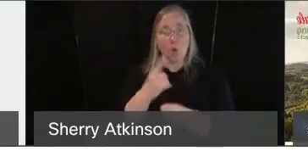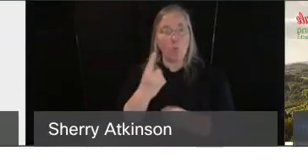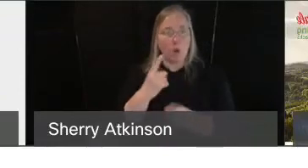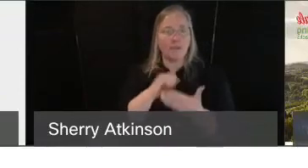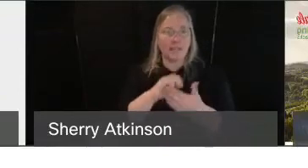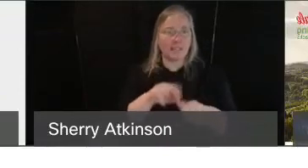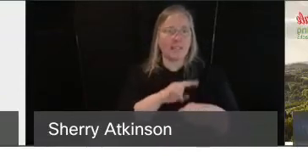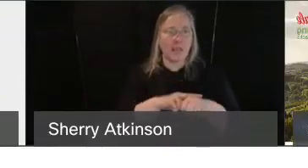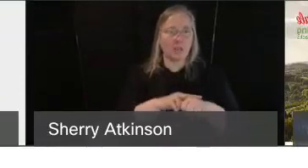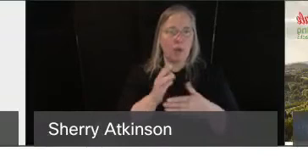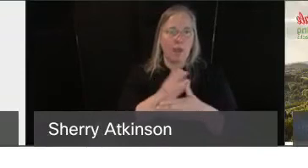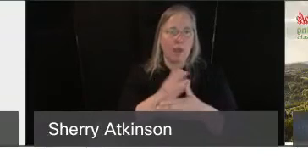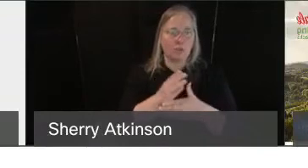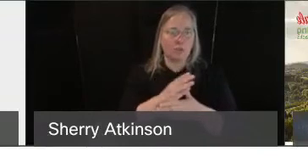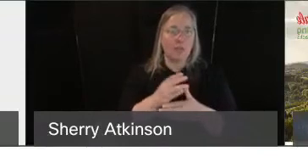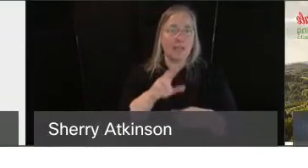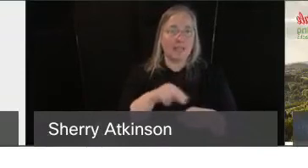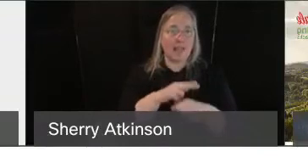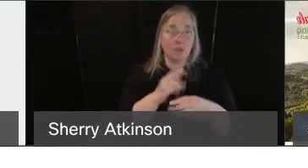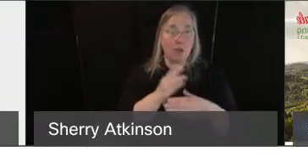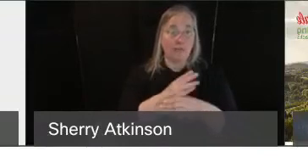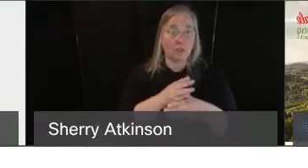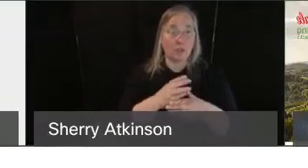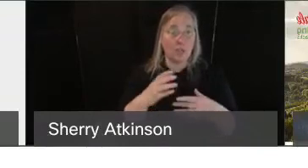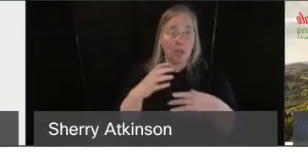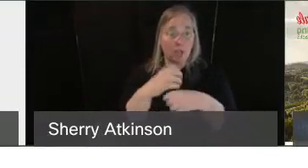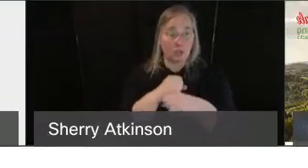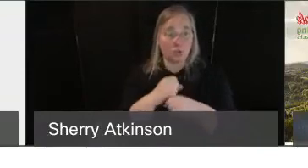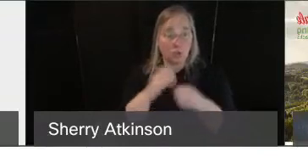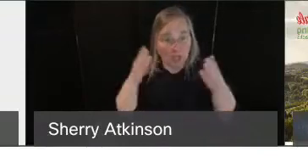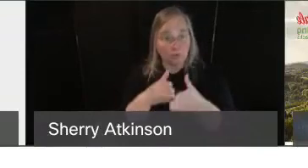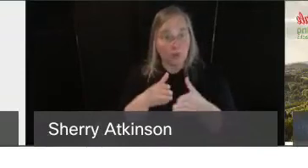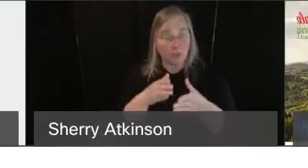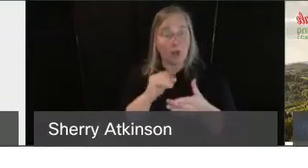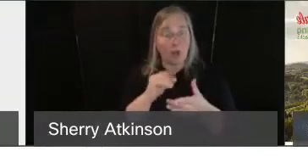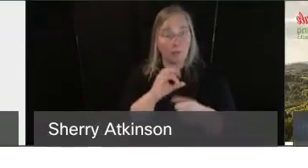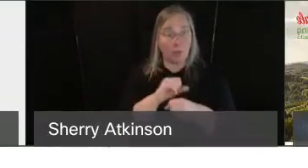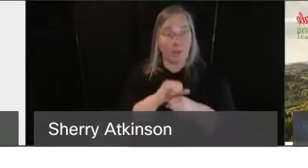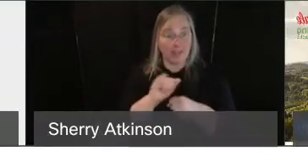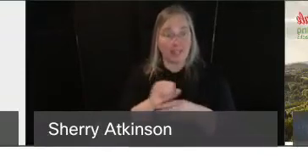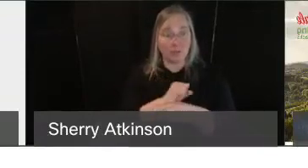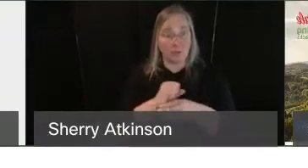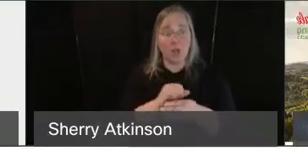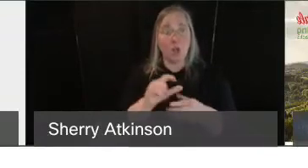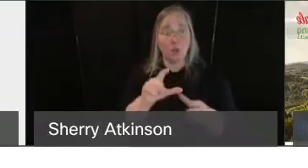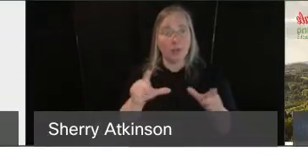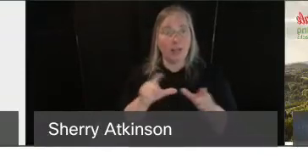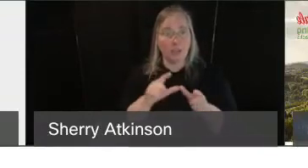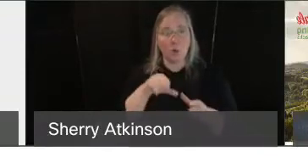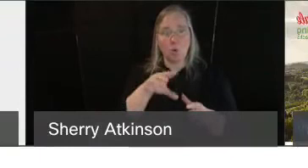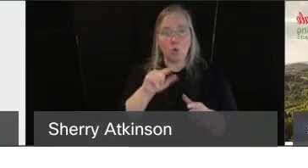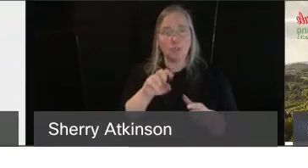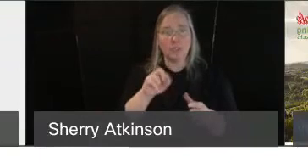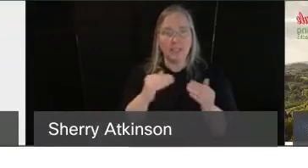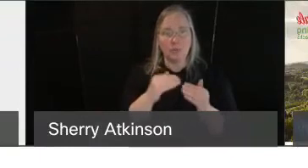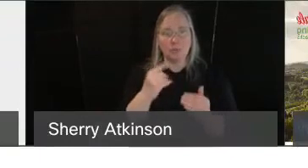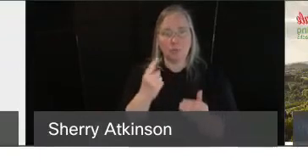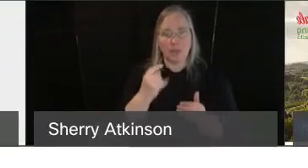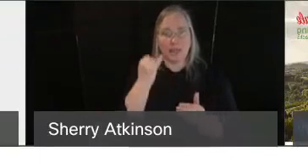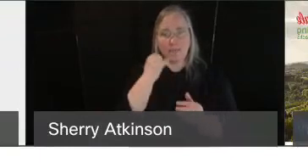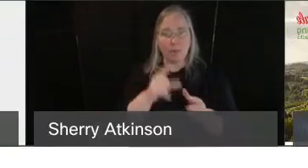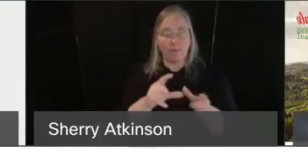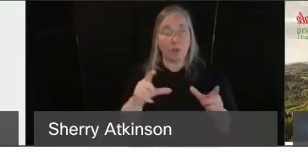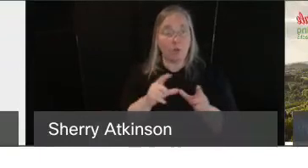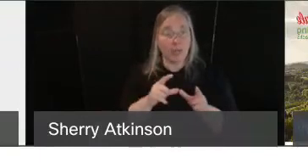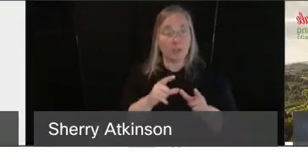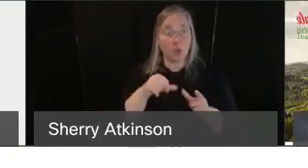national average concentration of employment in that industry, your location quotient is 1. If you have a location quotient above 1,